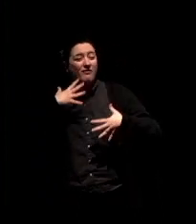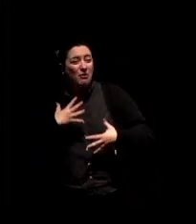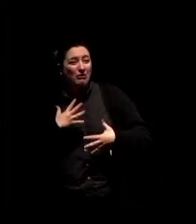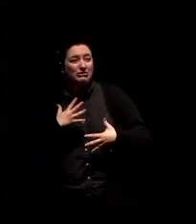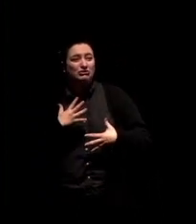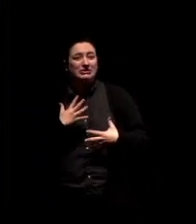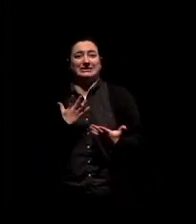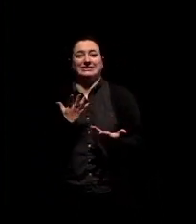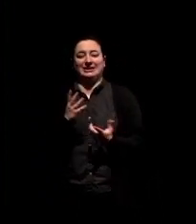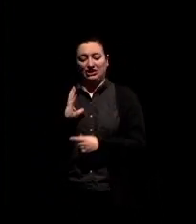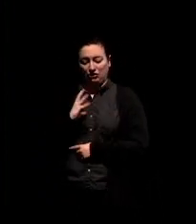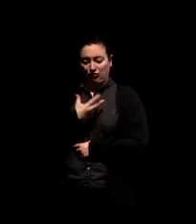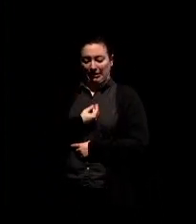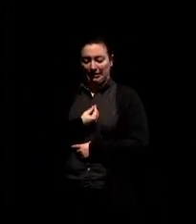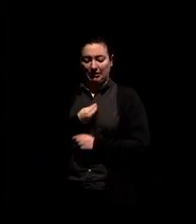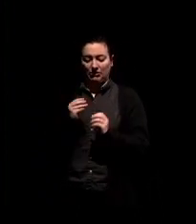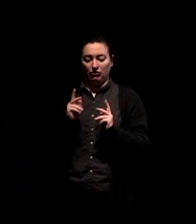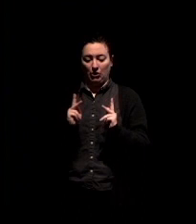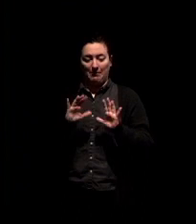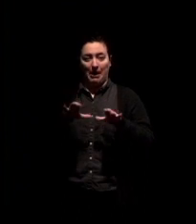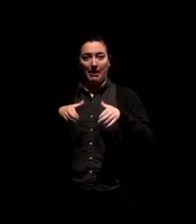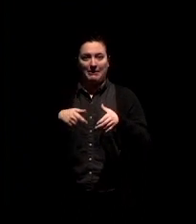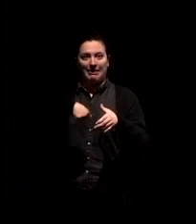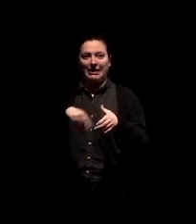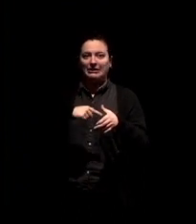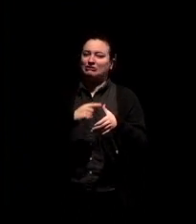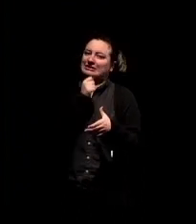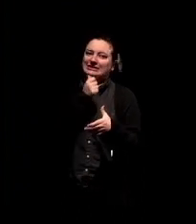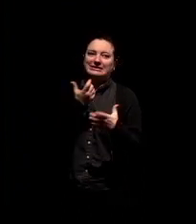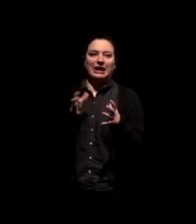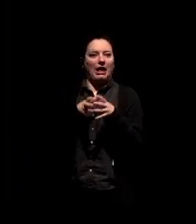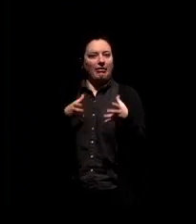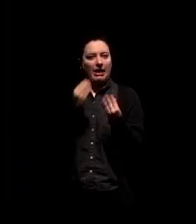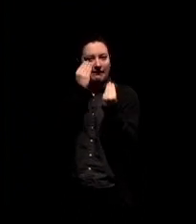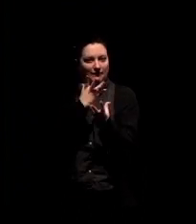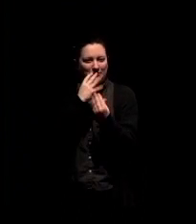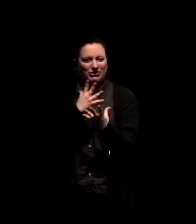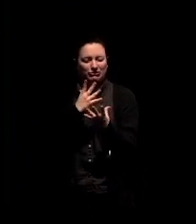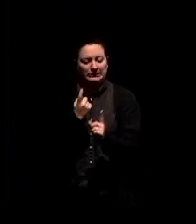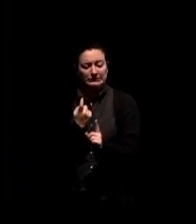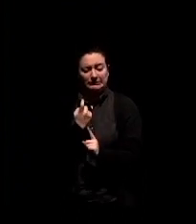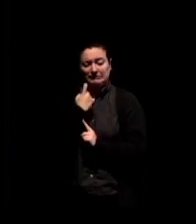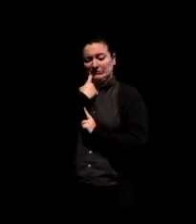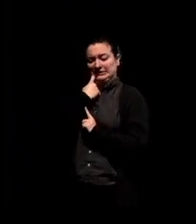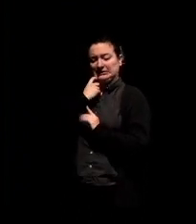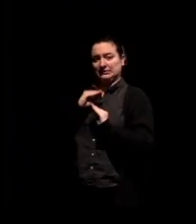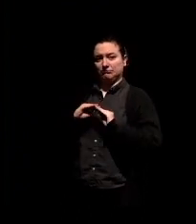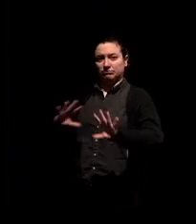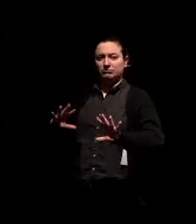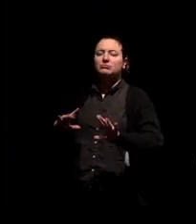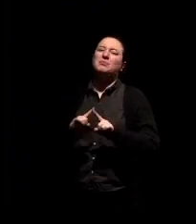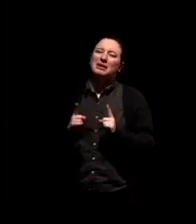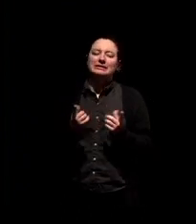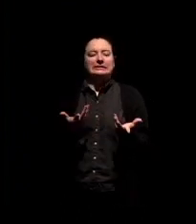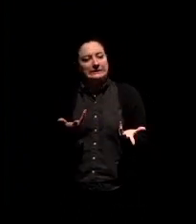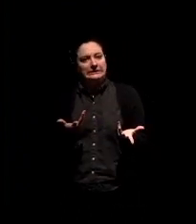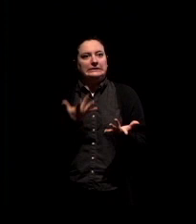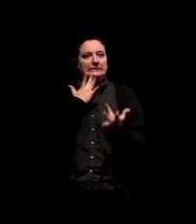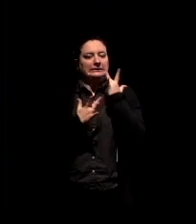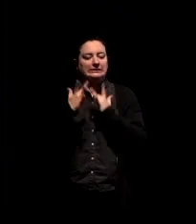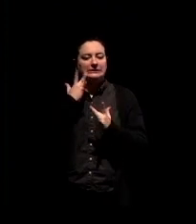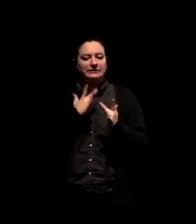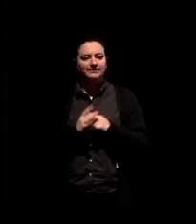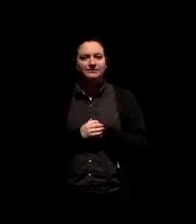until very, very recently. But this is just some sexual orientation-based disparities. And oftentimes people